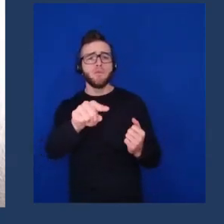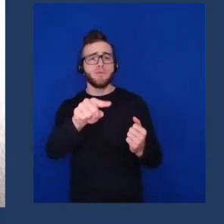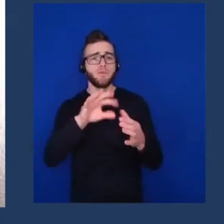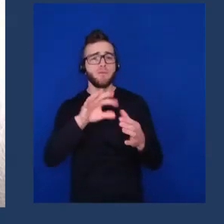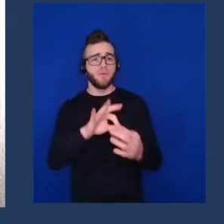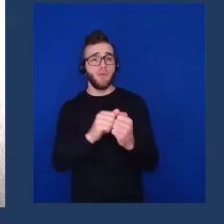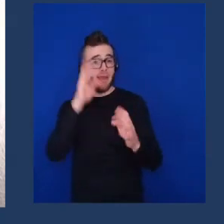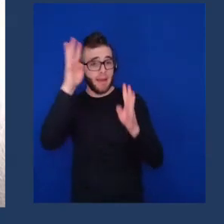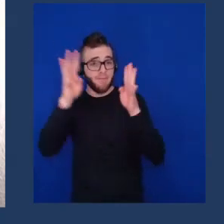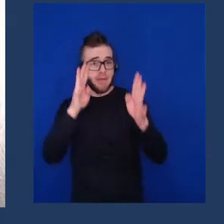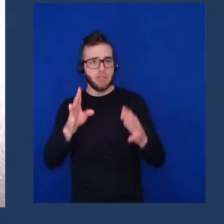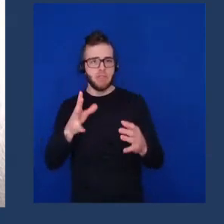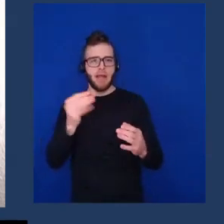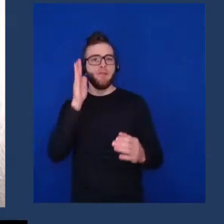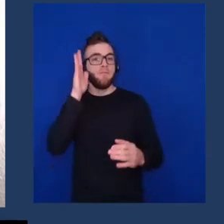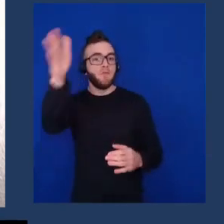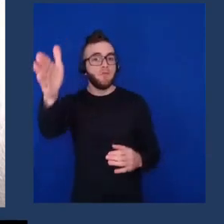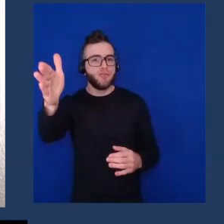to you.